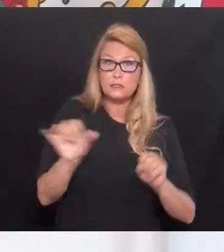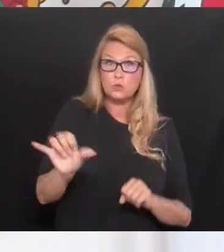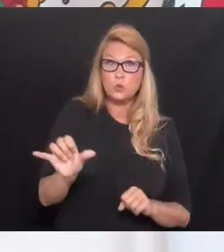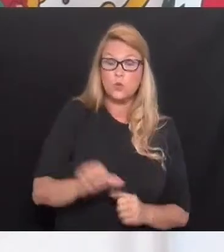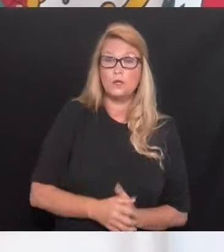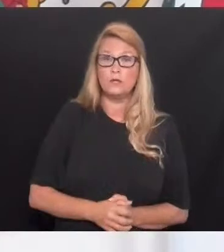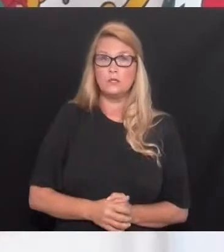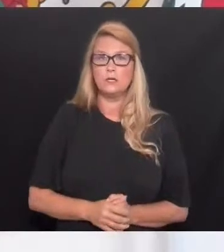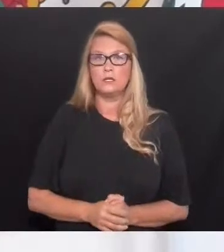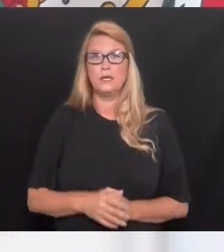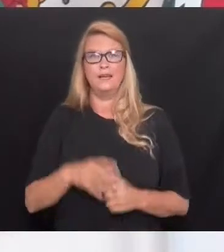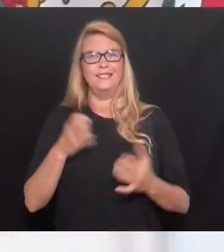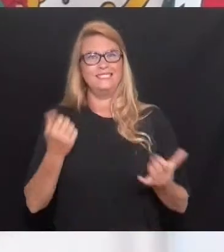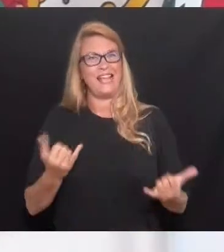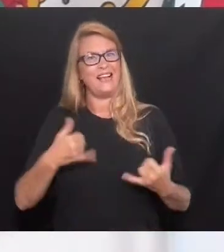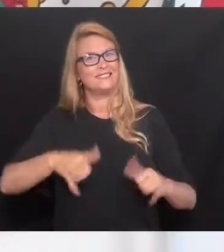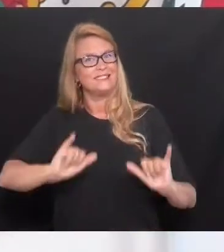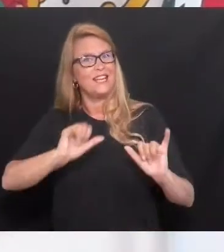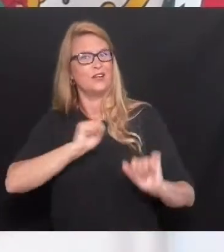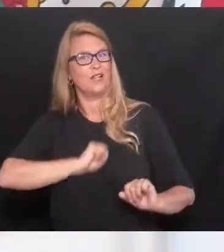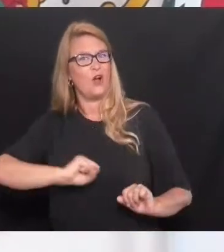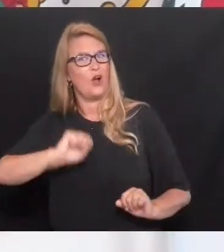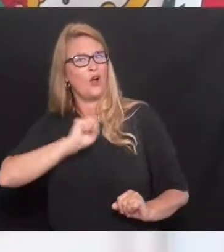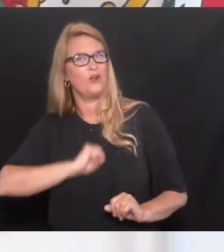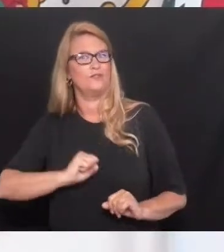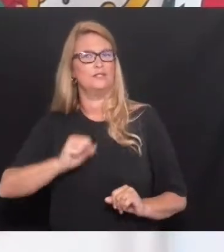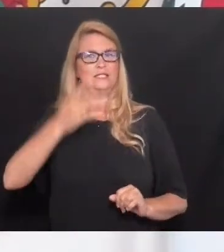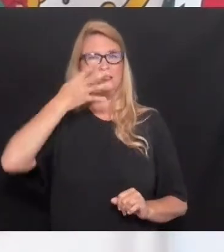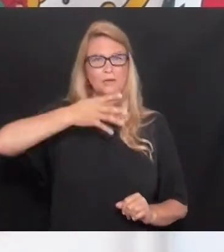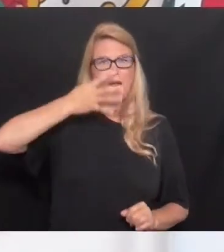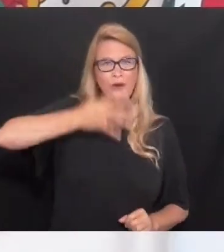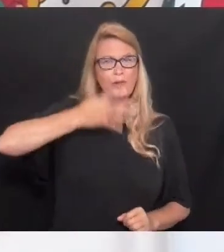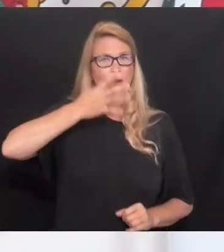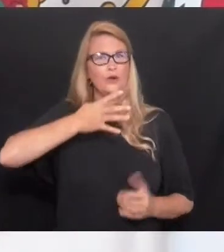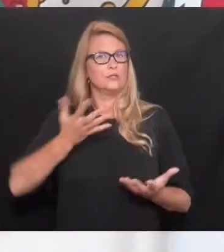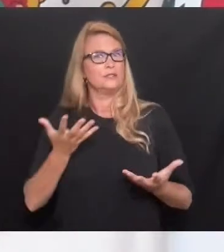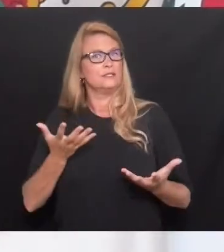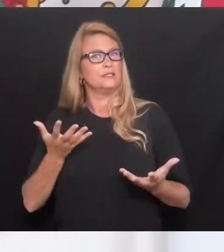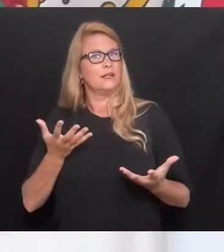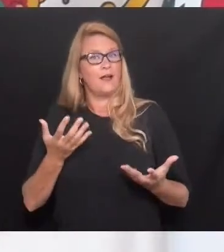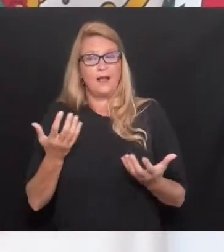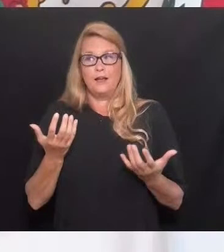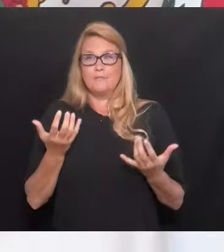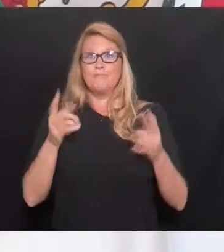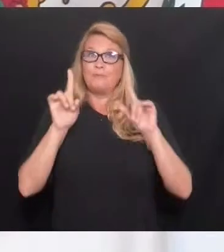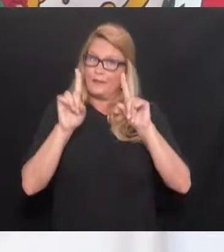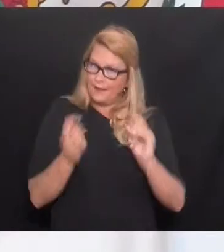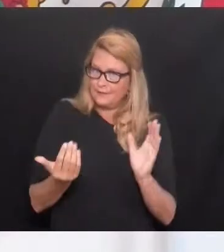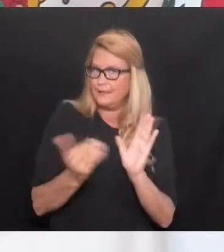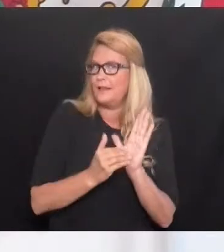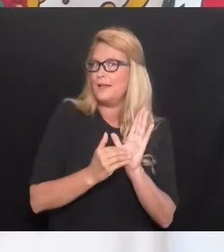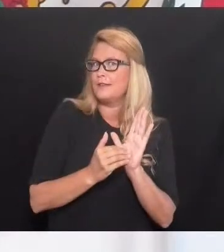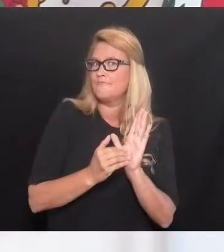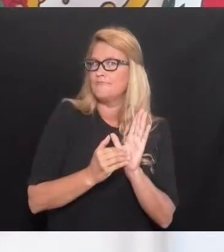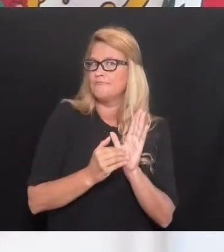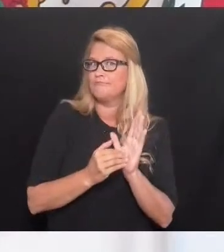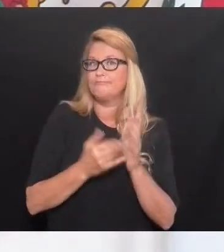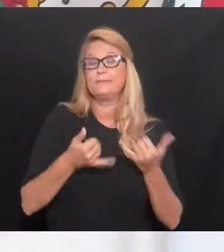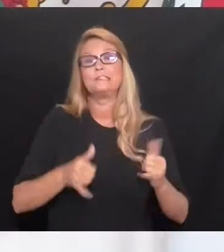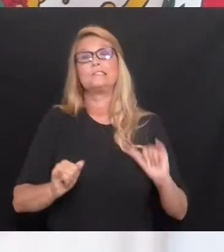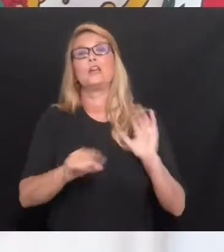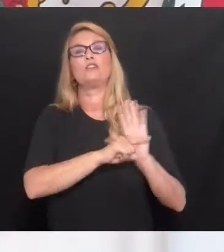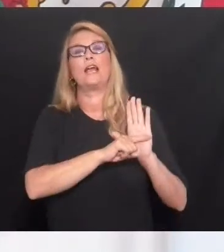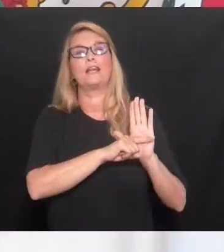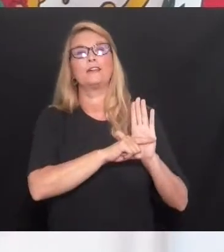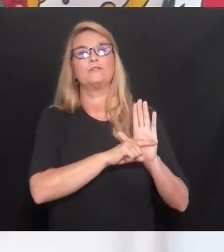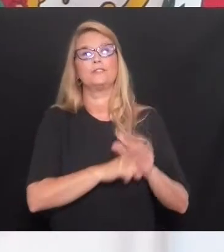kind of hung on. And, you know, and since it's just kind of hung on and everything, I got tested again. Came back